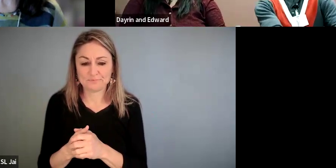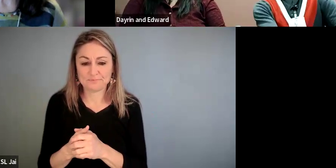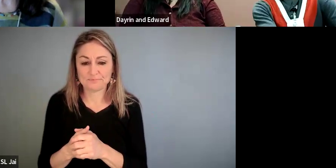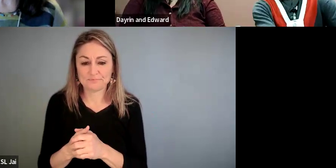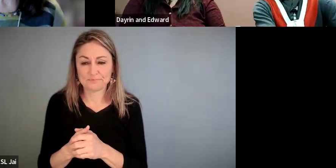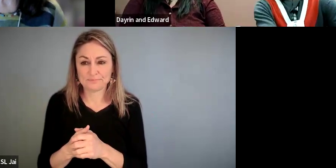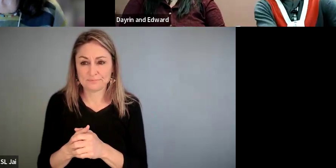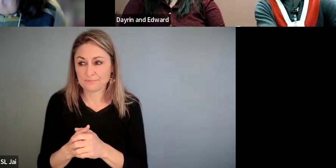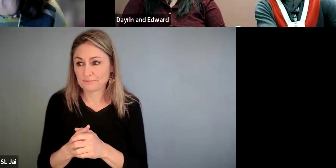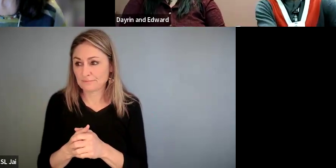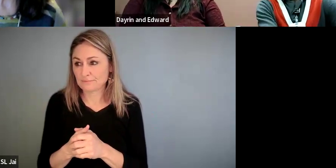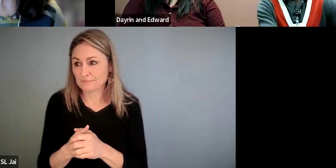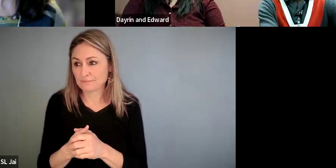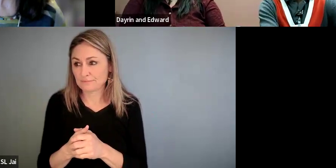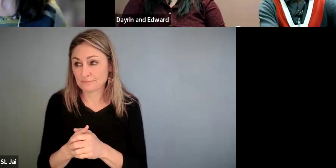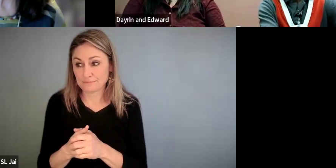Look,